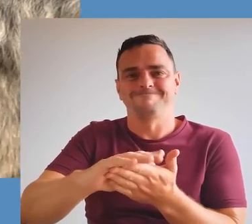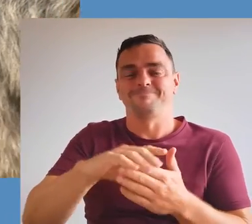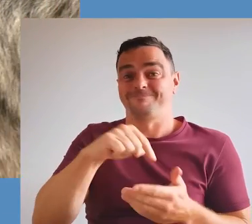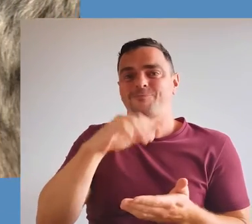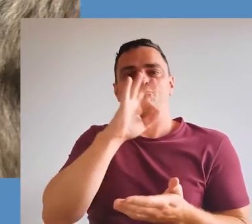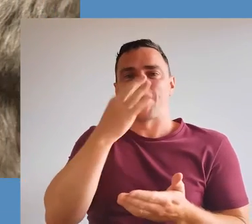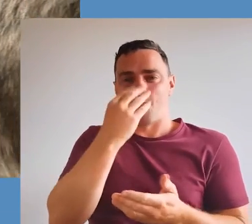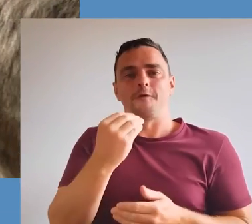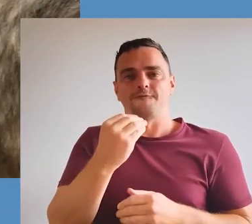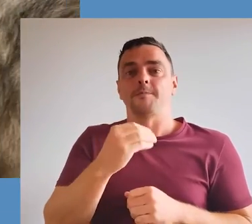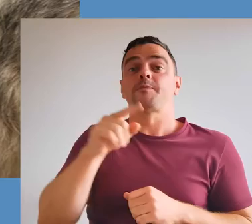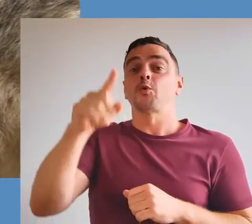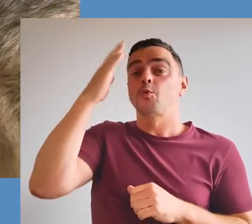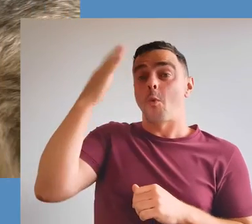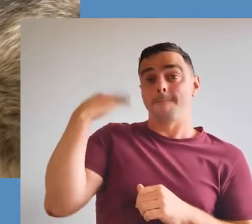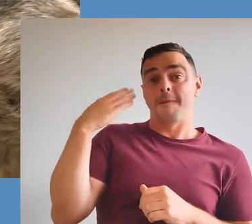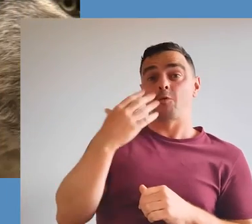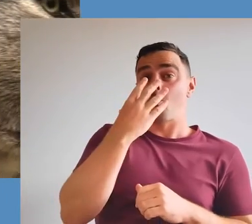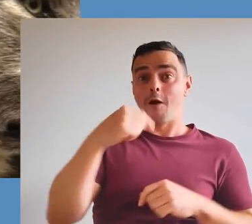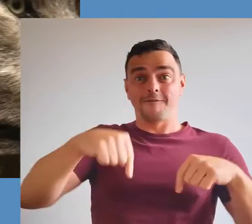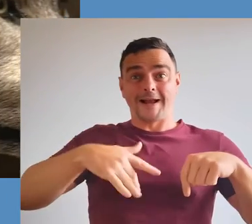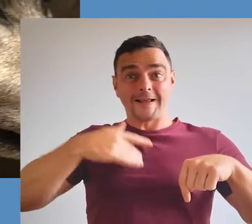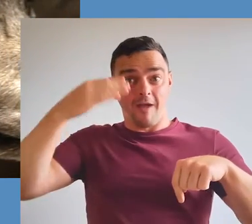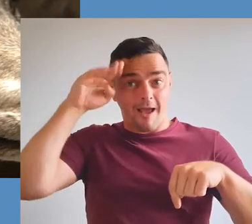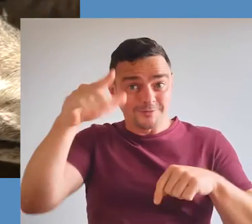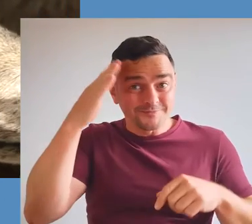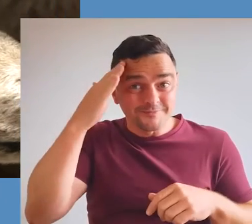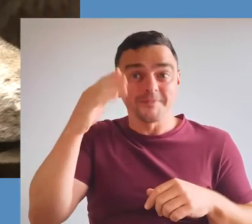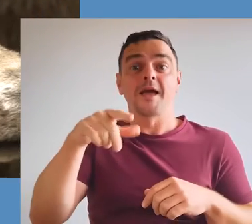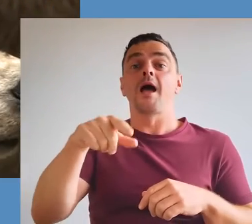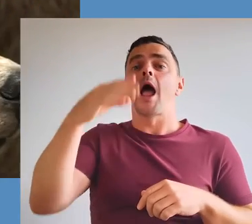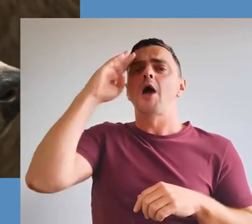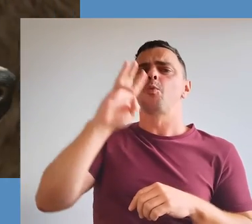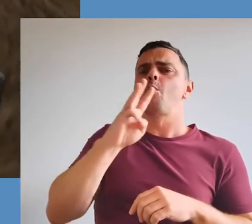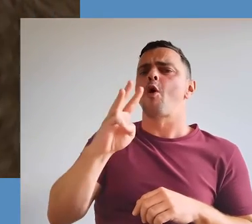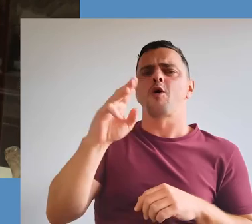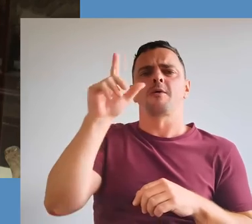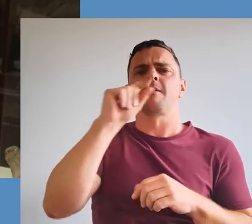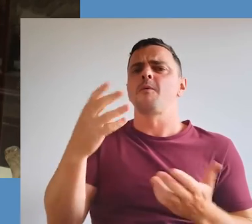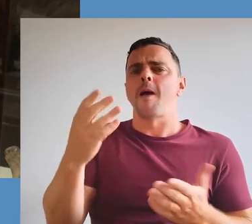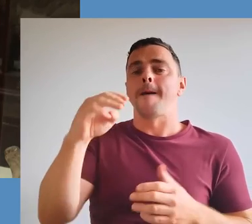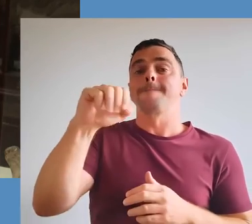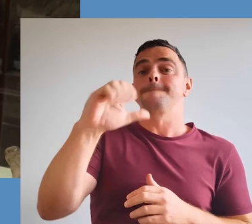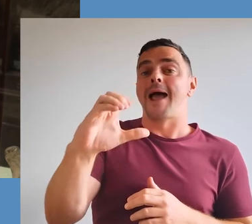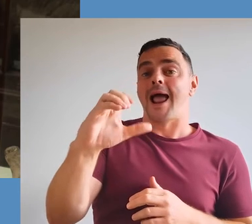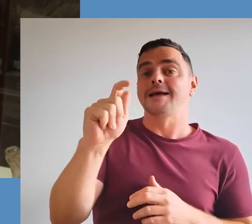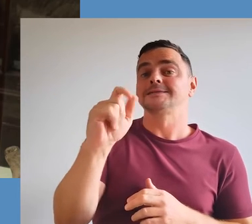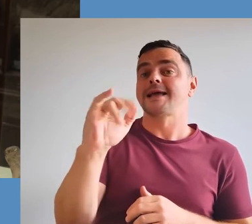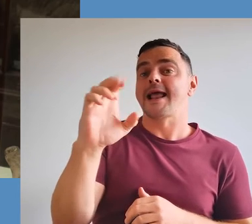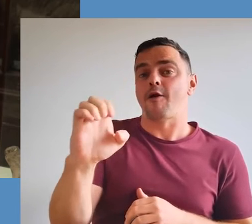wolves used to live in Ireland? The Irish word for wolf is machtirre meaning son of the land.